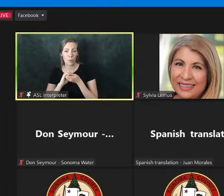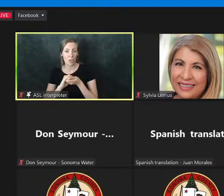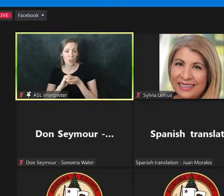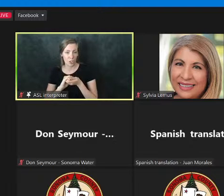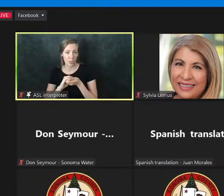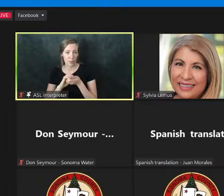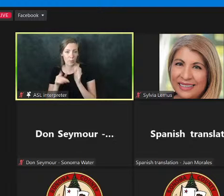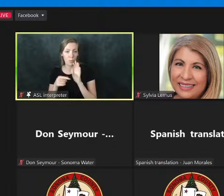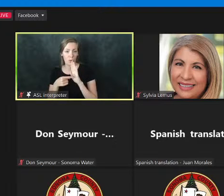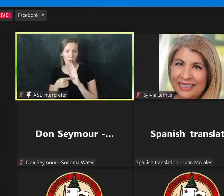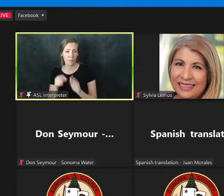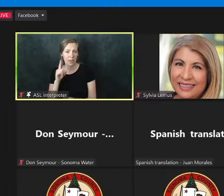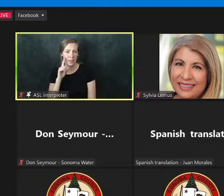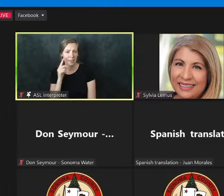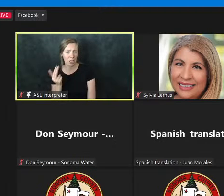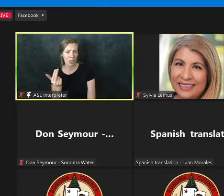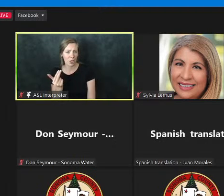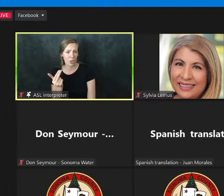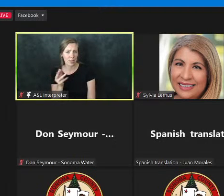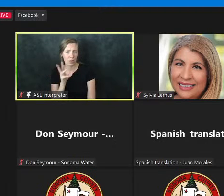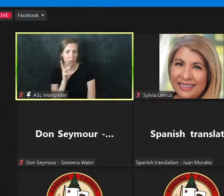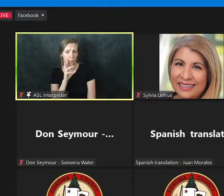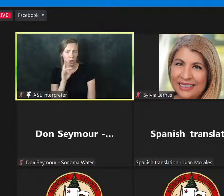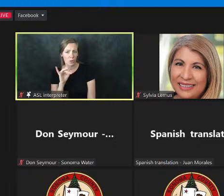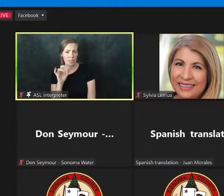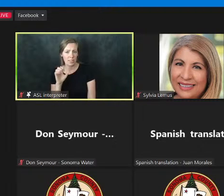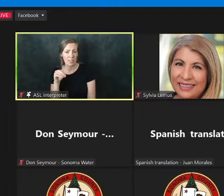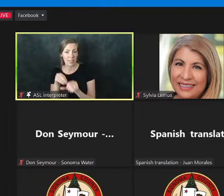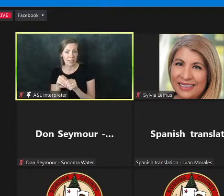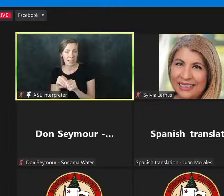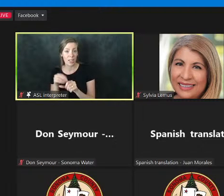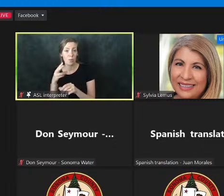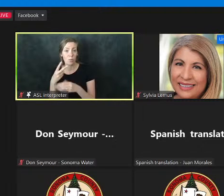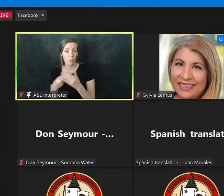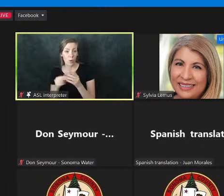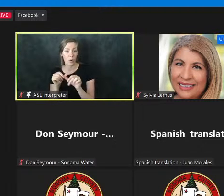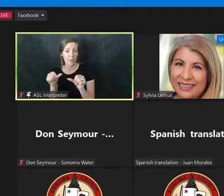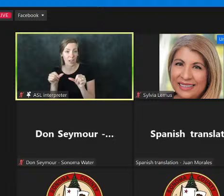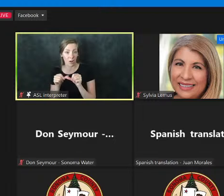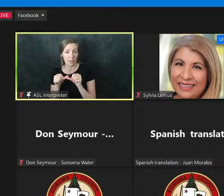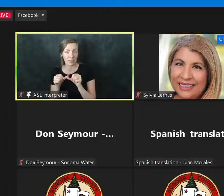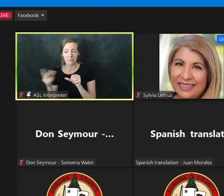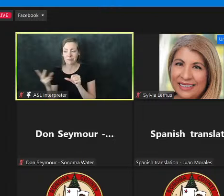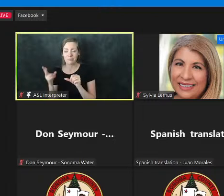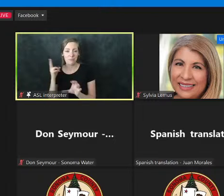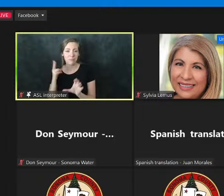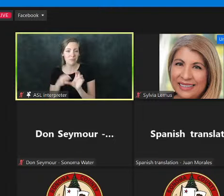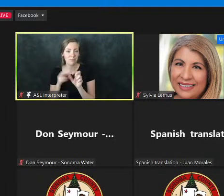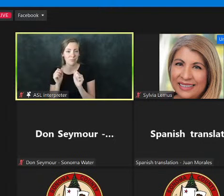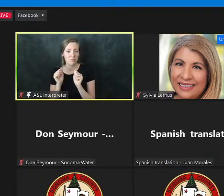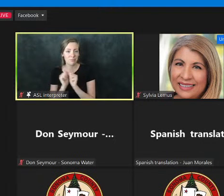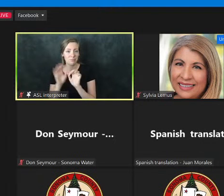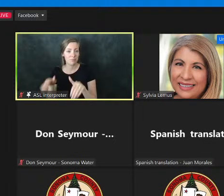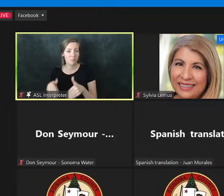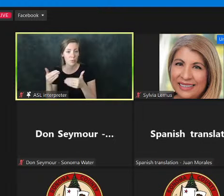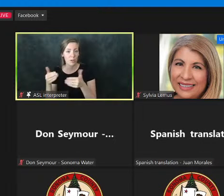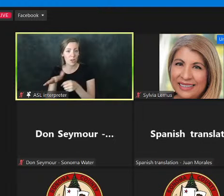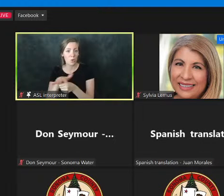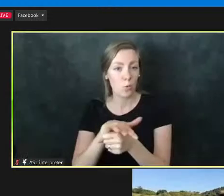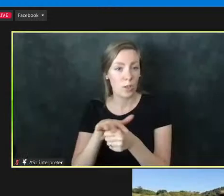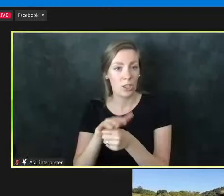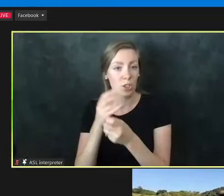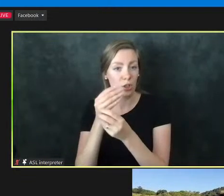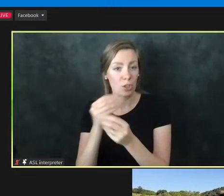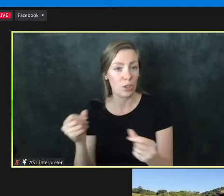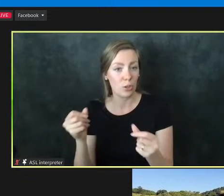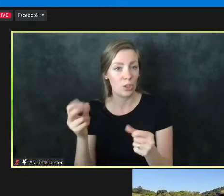trabaja con I think 13 water utilities in Sonoma and Marin counties that ciudades work together to provide regional solutions for water proveer use